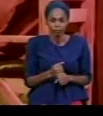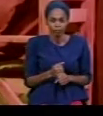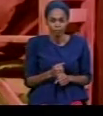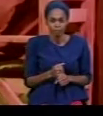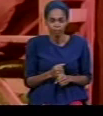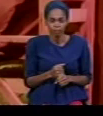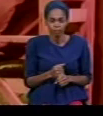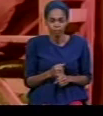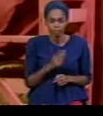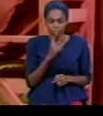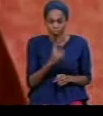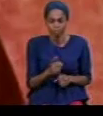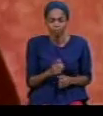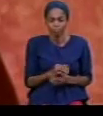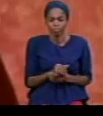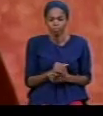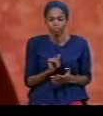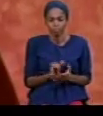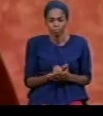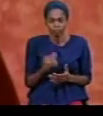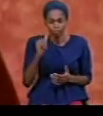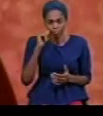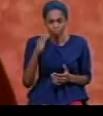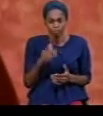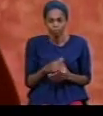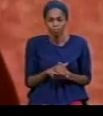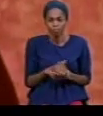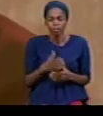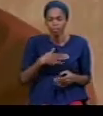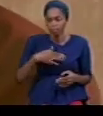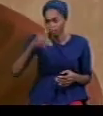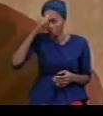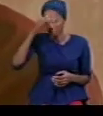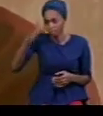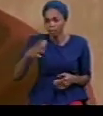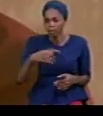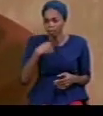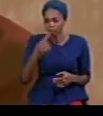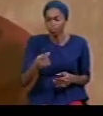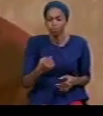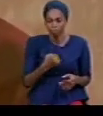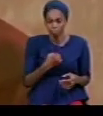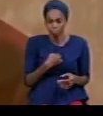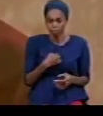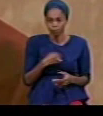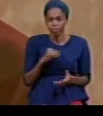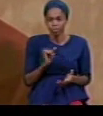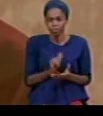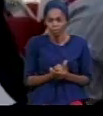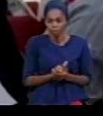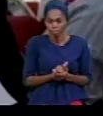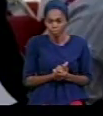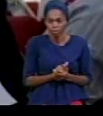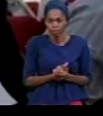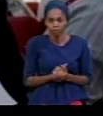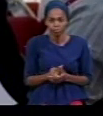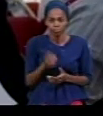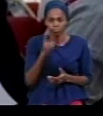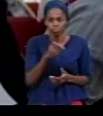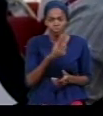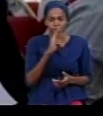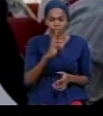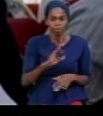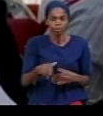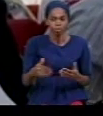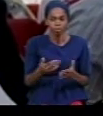My father told me that you are not real. You are just a shadow. Understand,